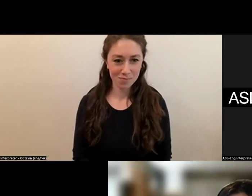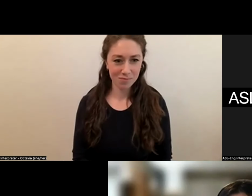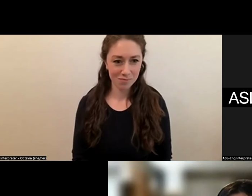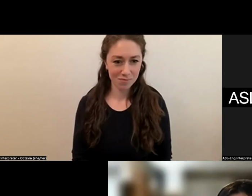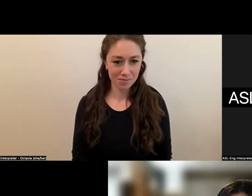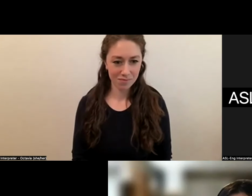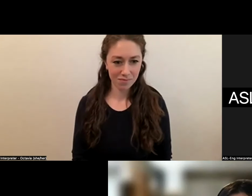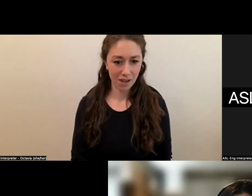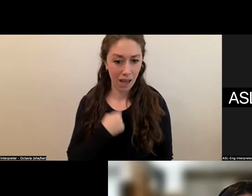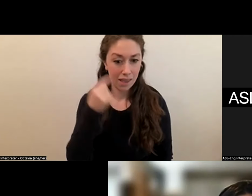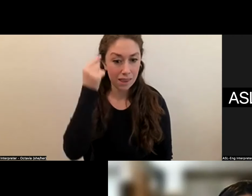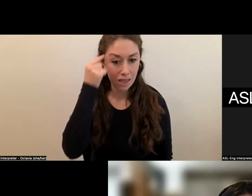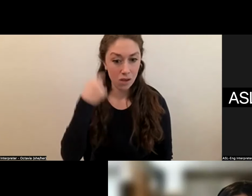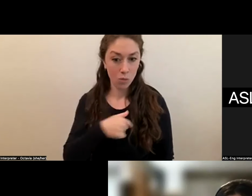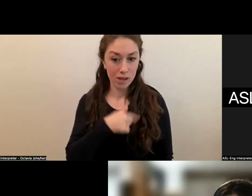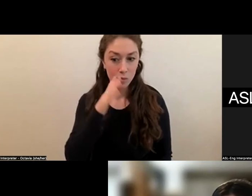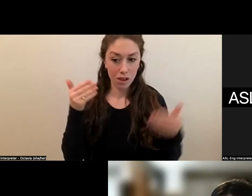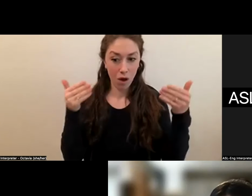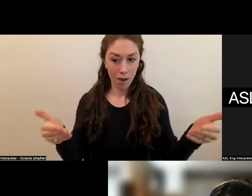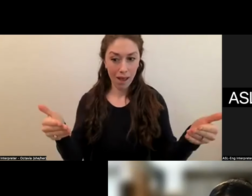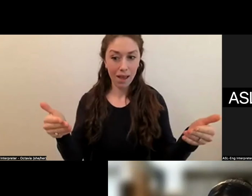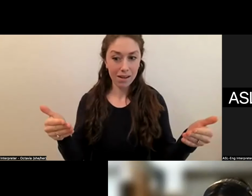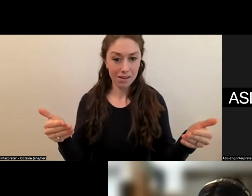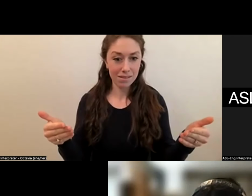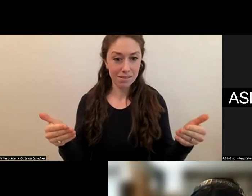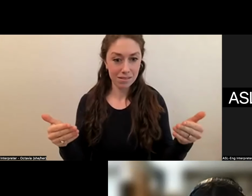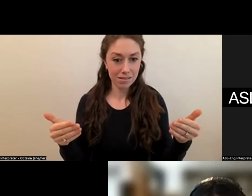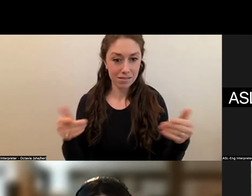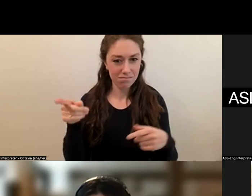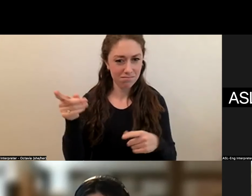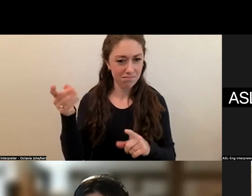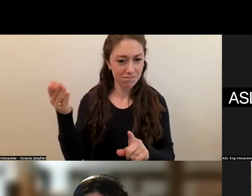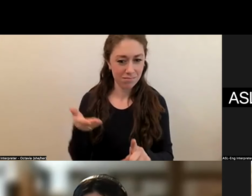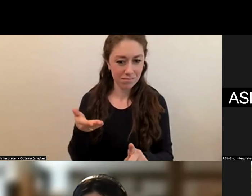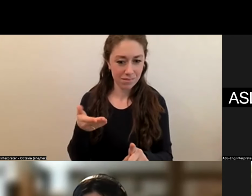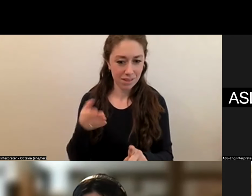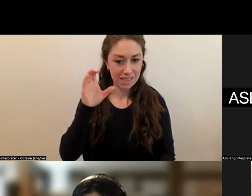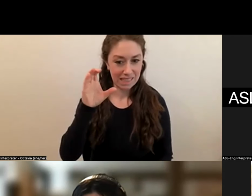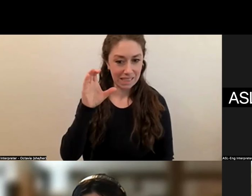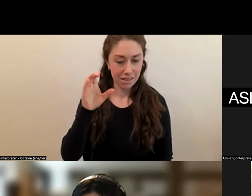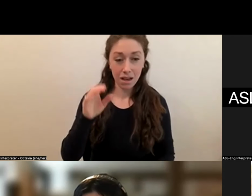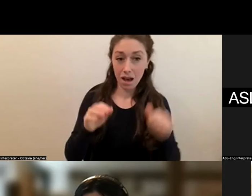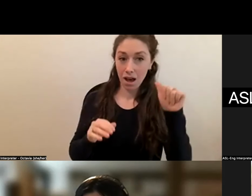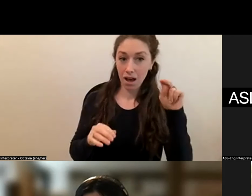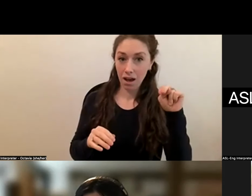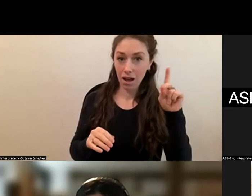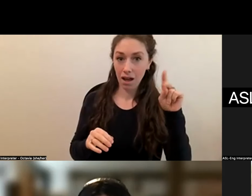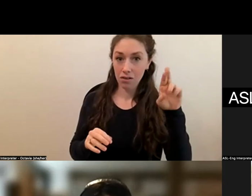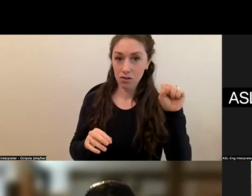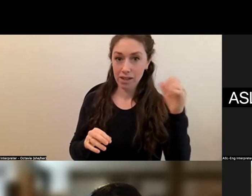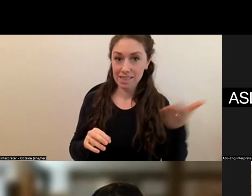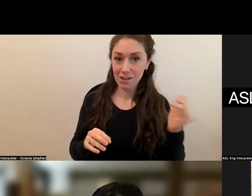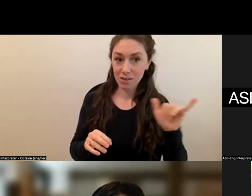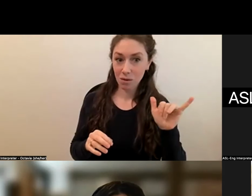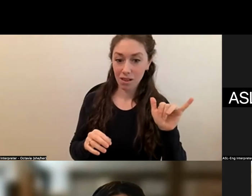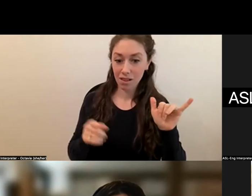Mm-hmm. I think we will go ahead and have C. And I'm not sure if Andres is here as well, but C, can you